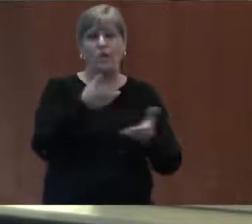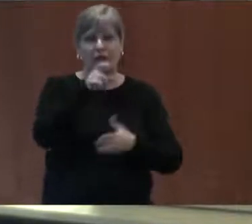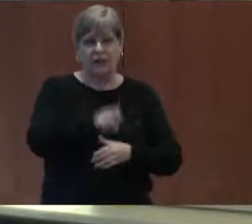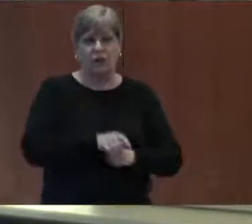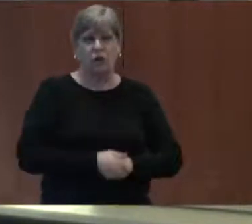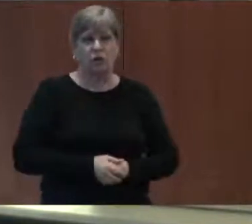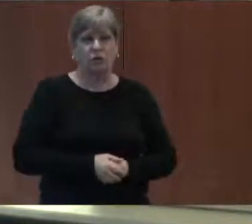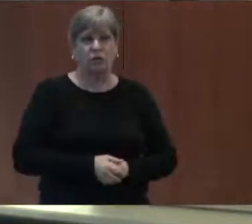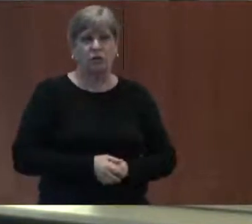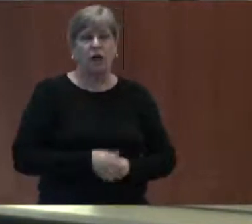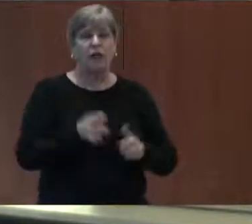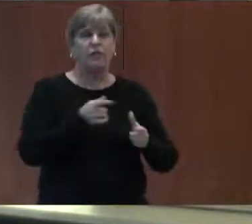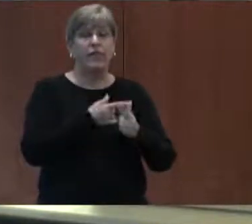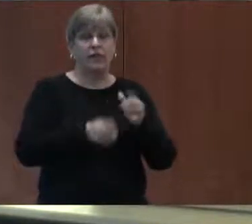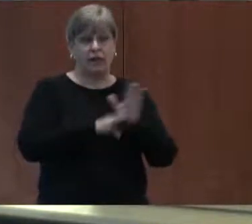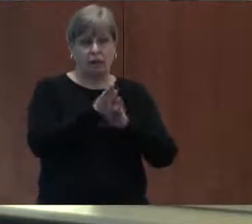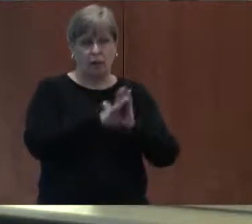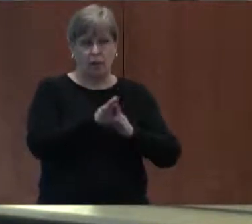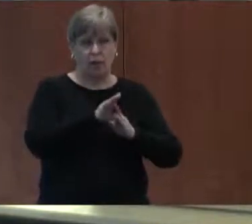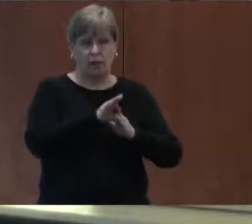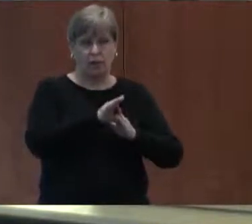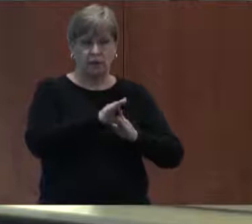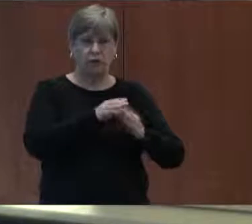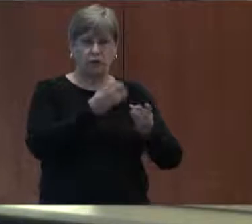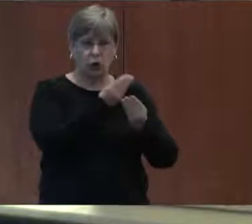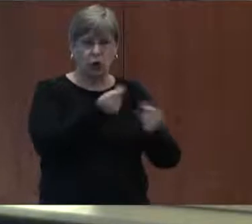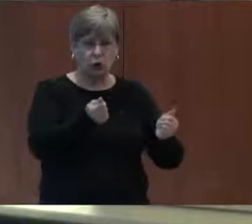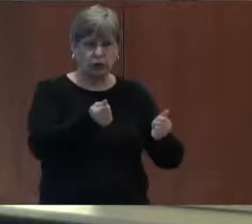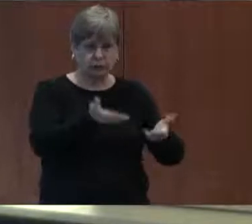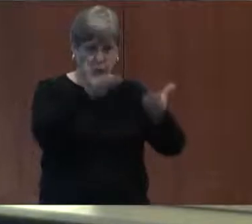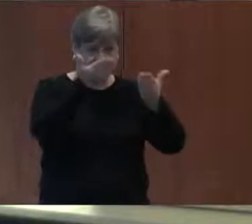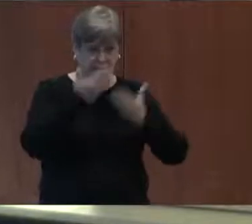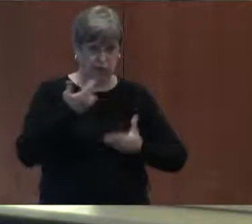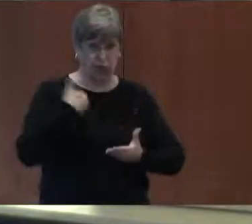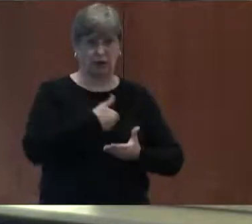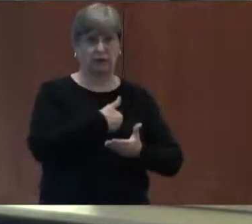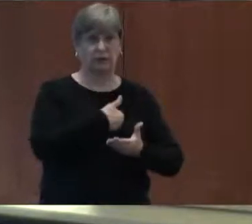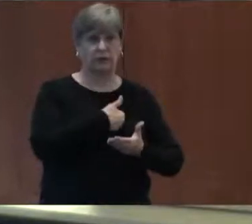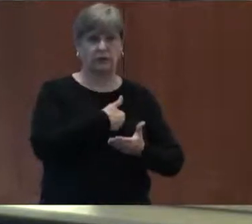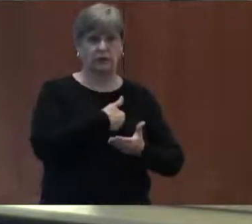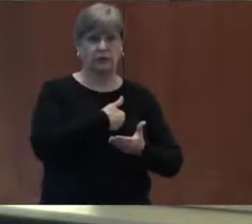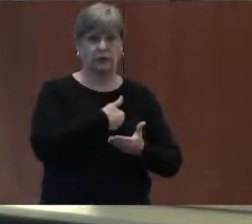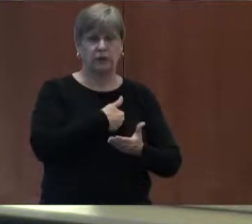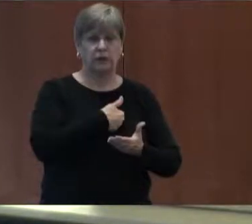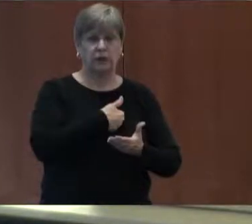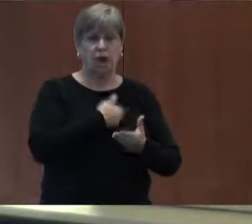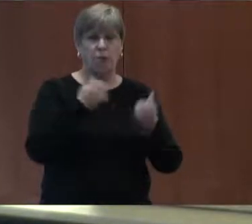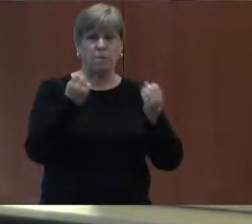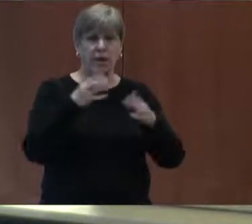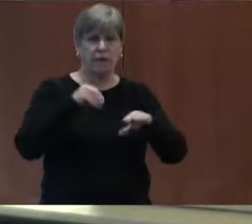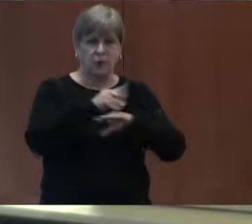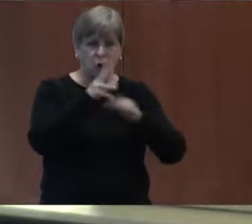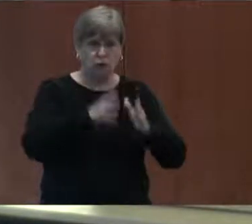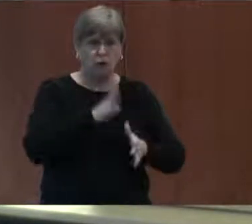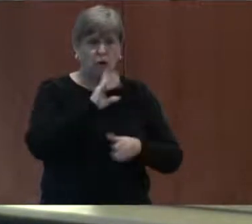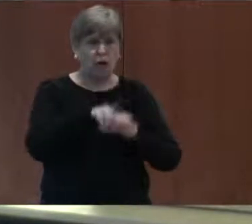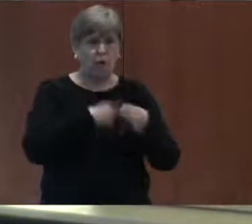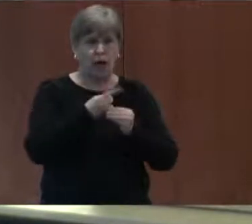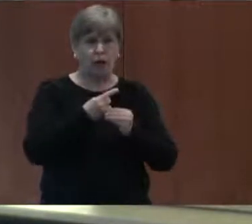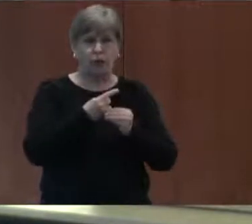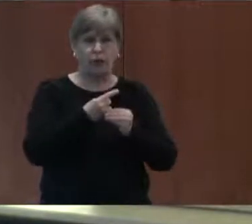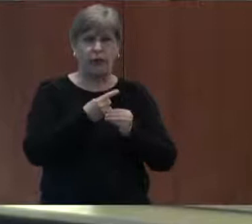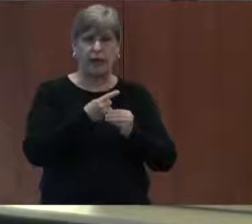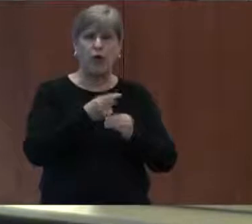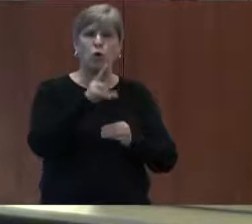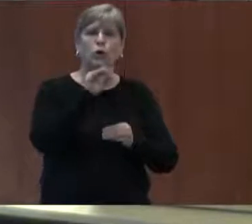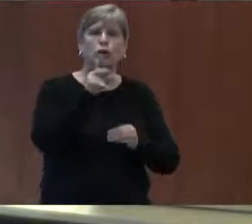needs are. They then develop solutions which are presented to us, and a lot of these consultants, talk about the return on